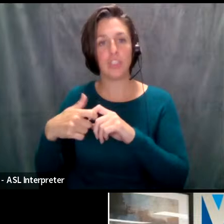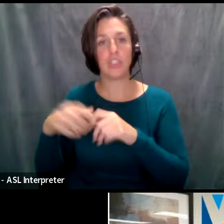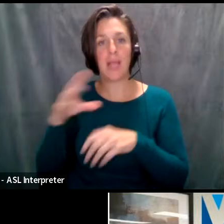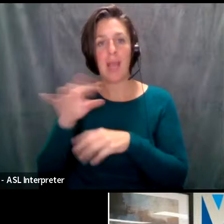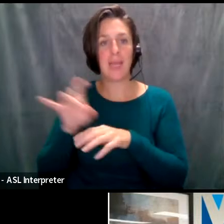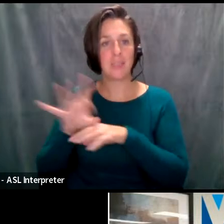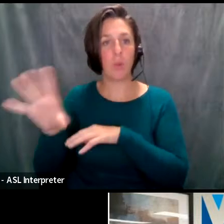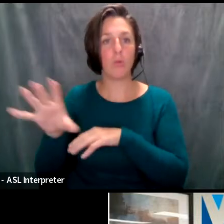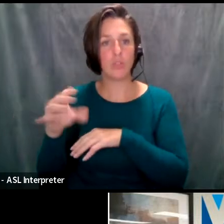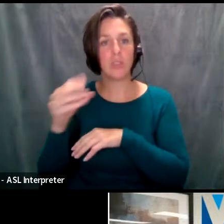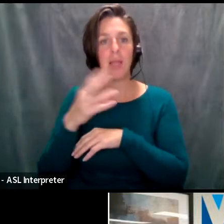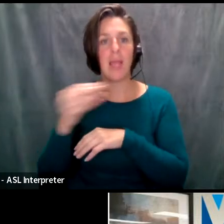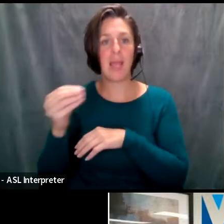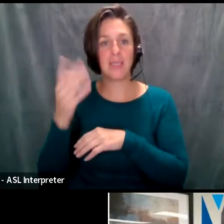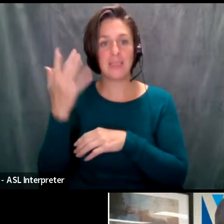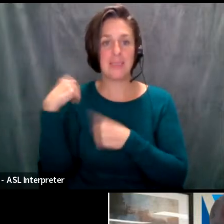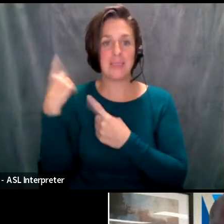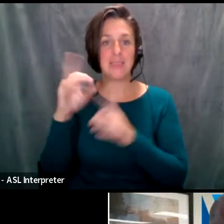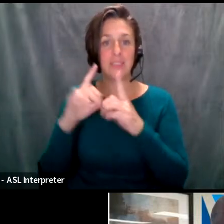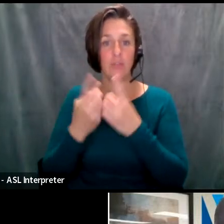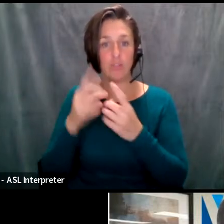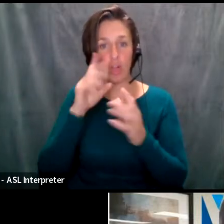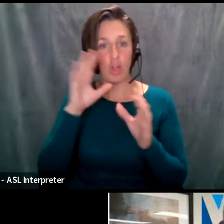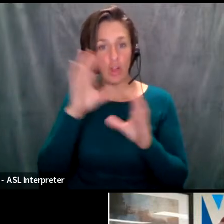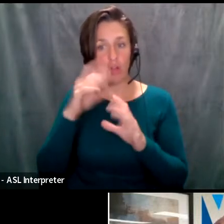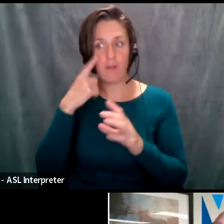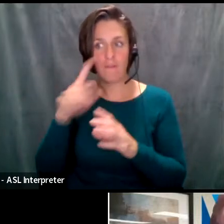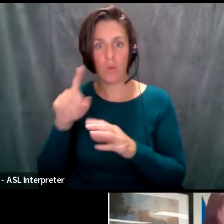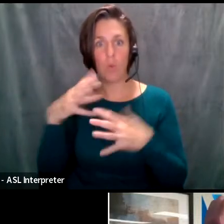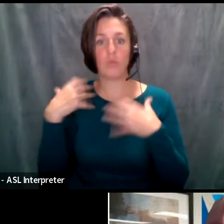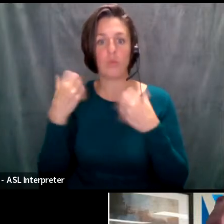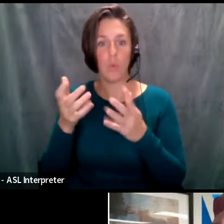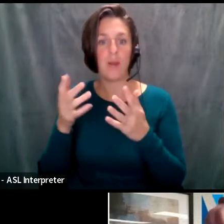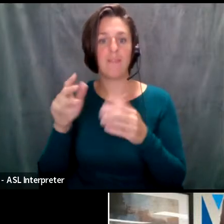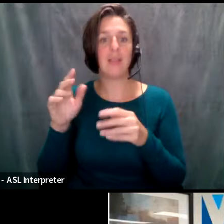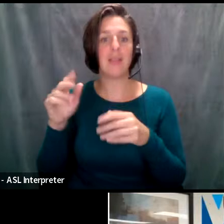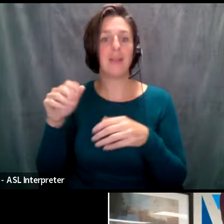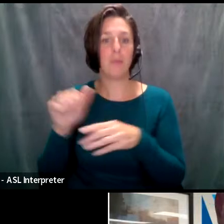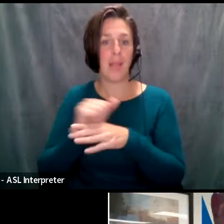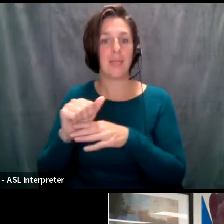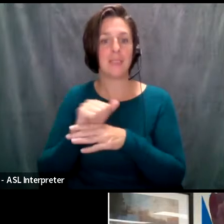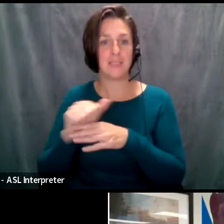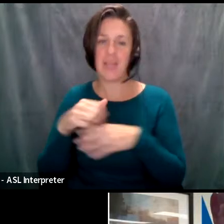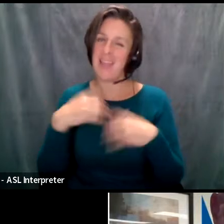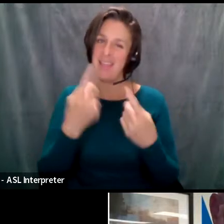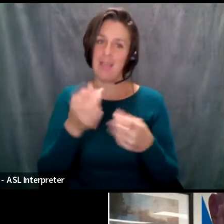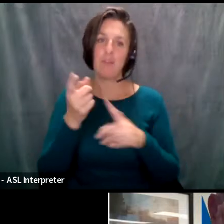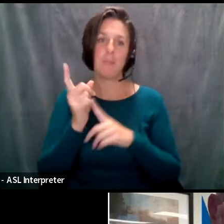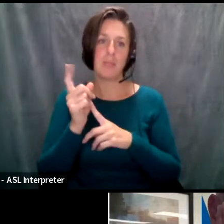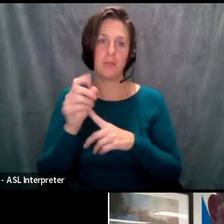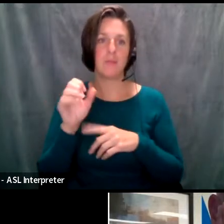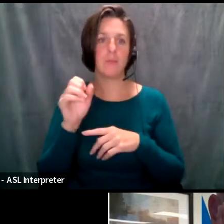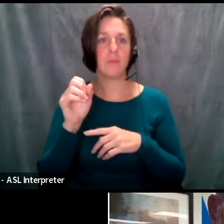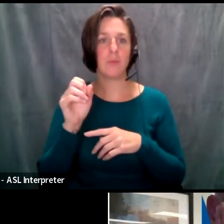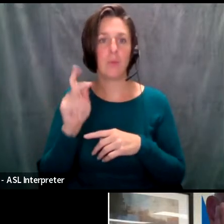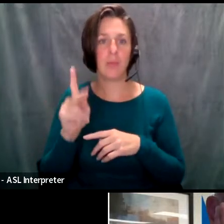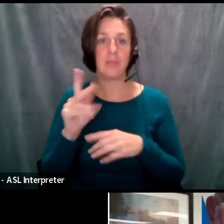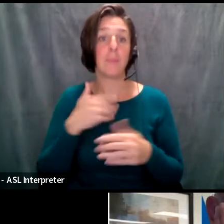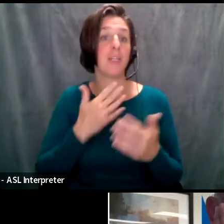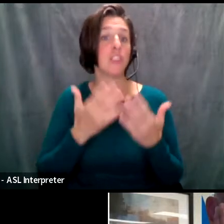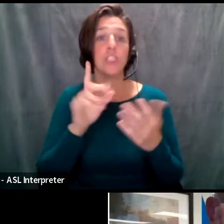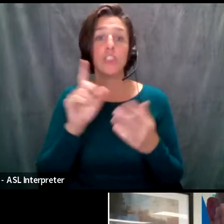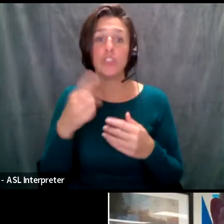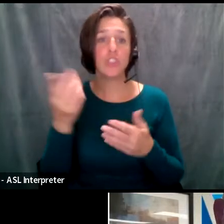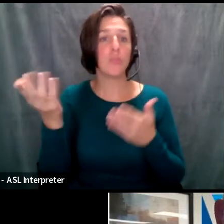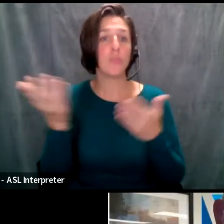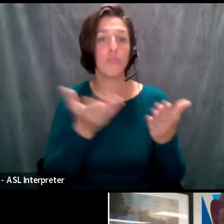expulsions. And since the district is looking into restorative practices training, I give you a that minute. perhaps, I give you a minute. okay, just Can you- my suggestion is just to bring